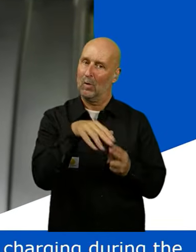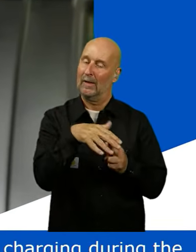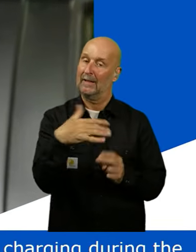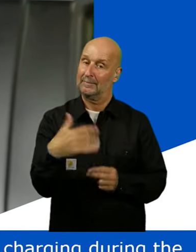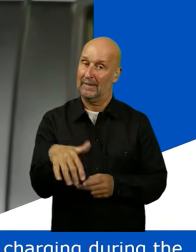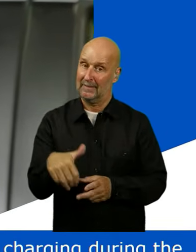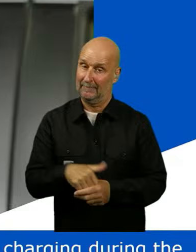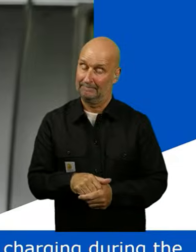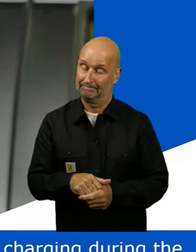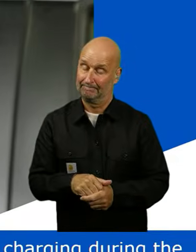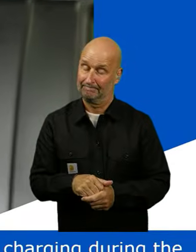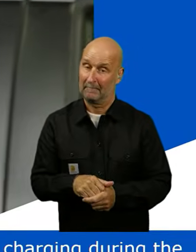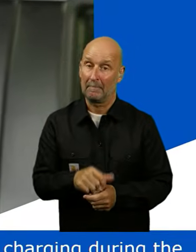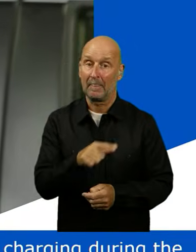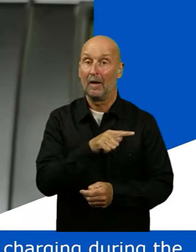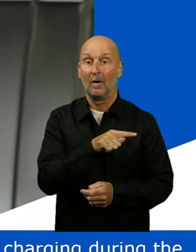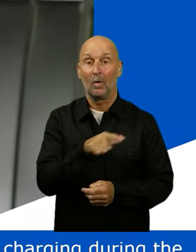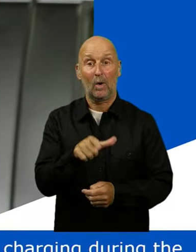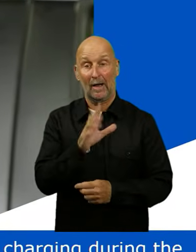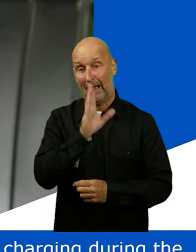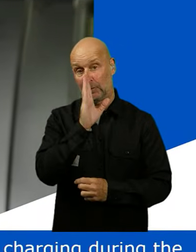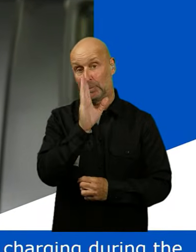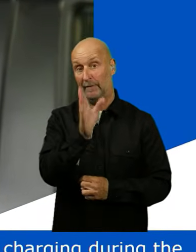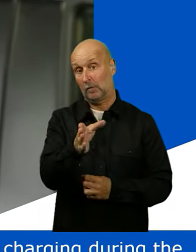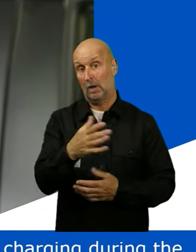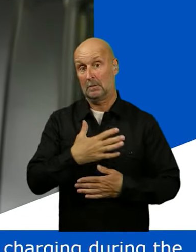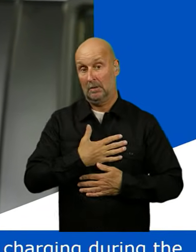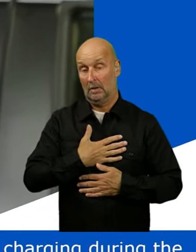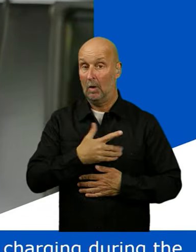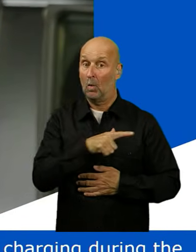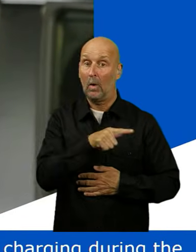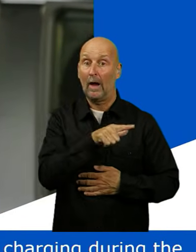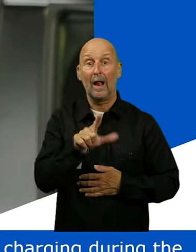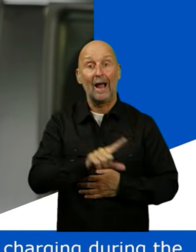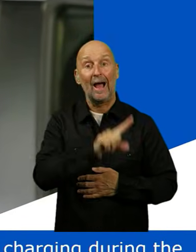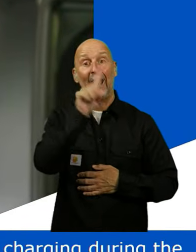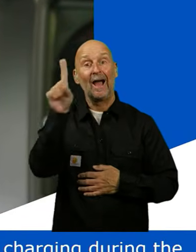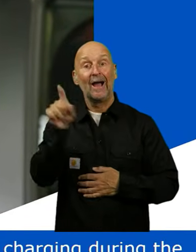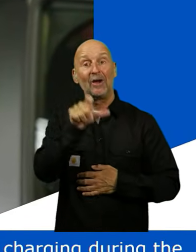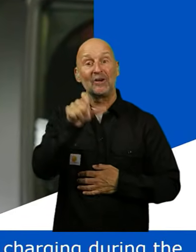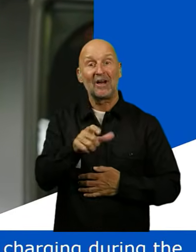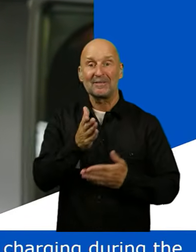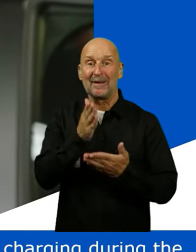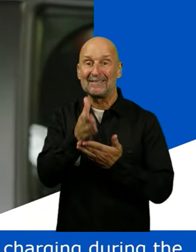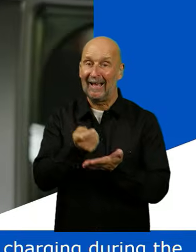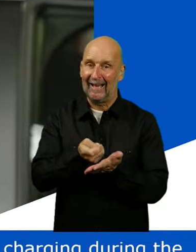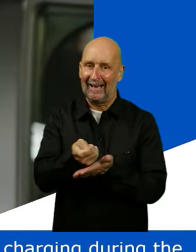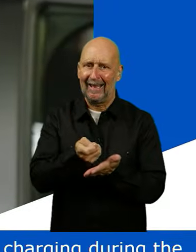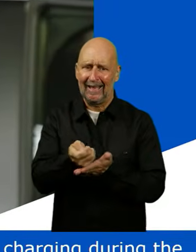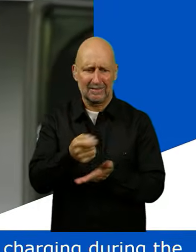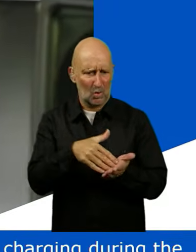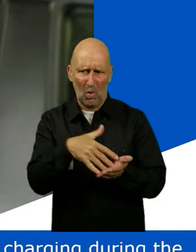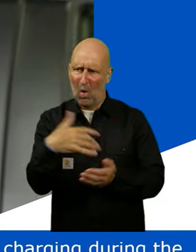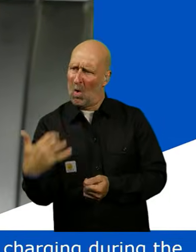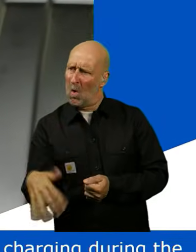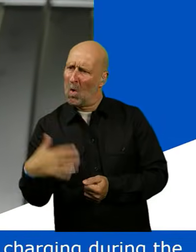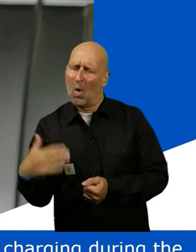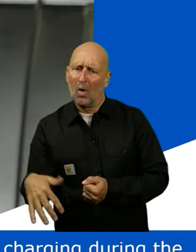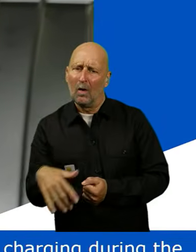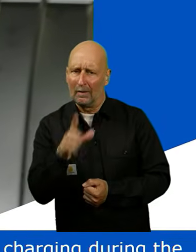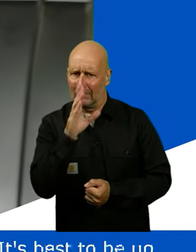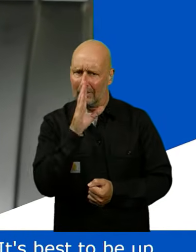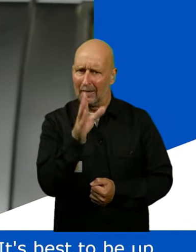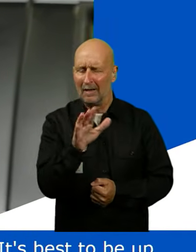charging. You know, it's brilliant to be upfront really with this, so it's not a surprise when customers go into their lease and notice it's quite expensive. So you're going